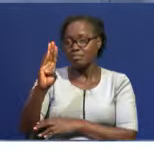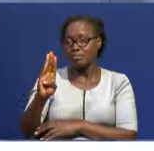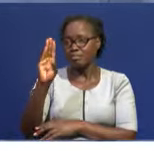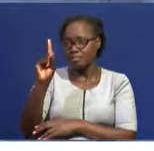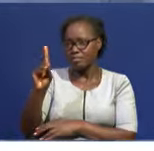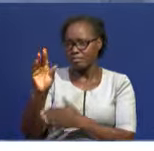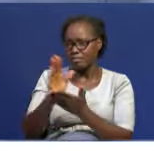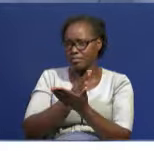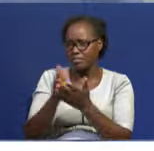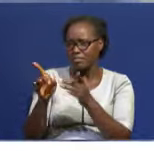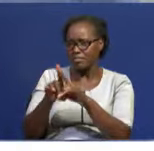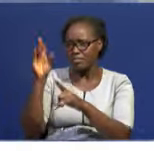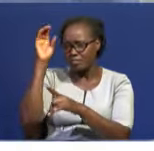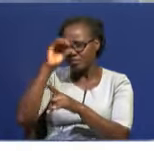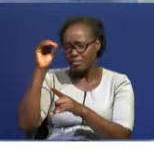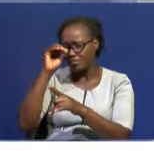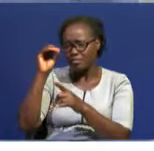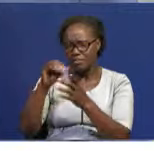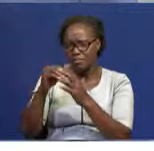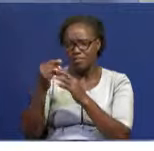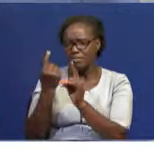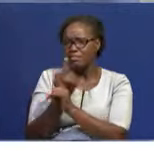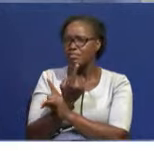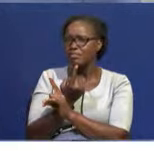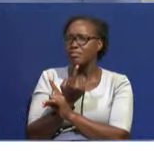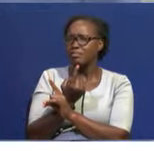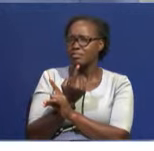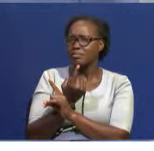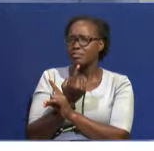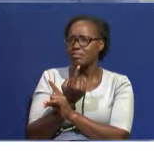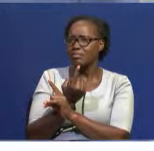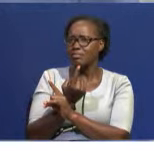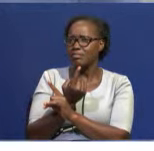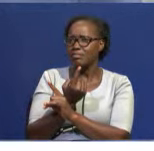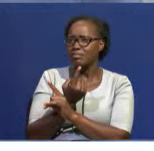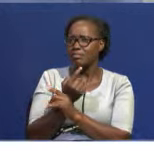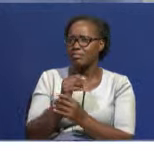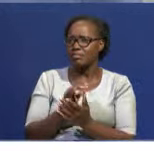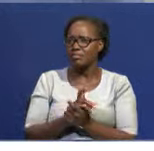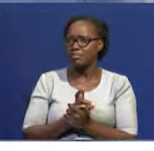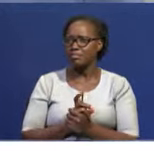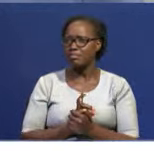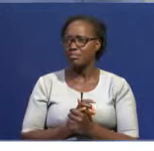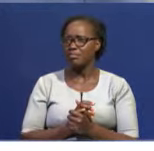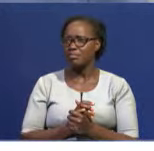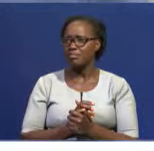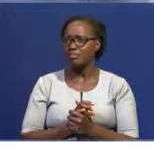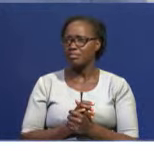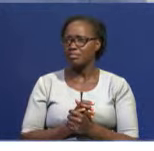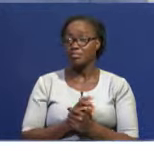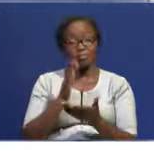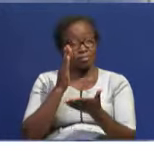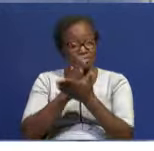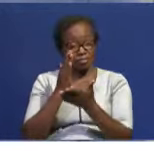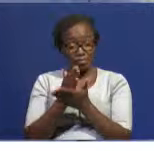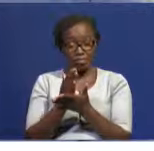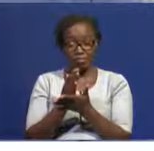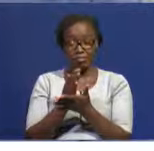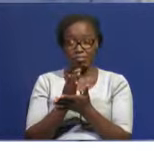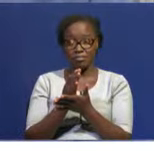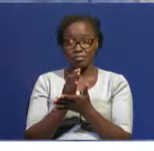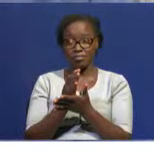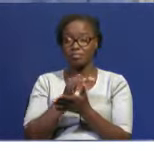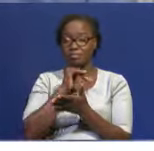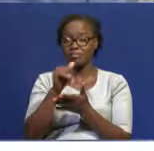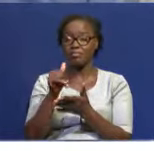do you share the same opinion, or do you have a divergent view of exactly what happened yesterday? That is exactly what it is. These